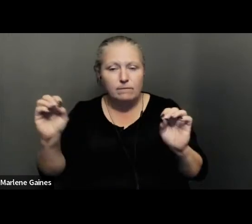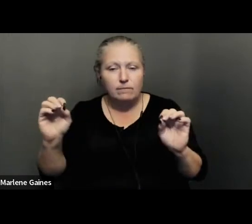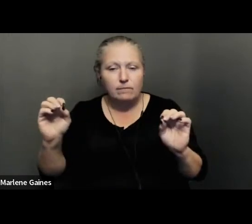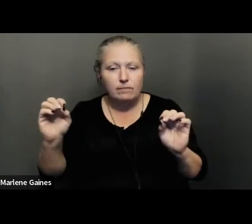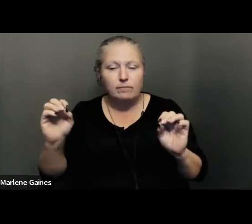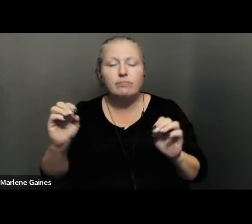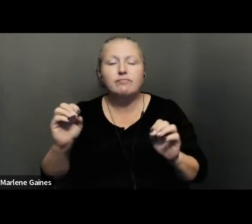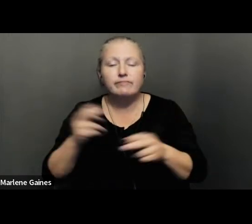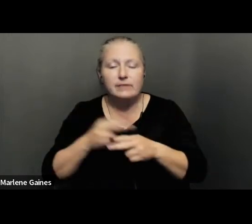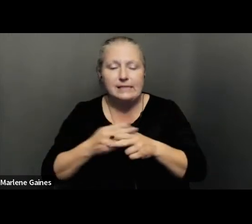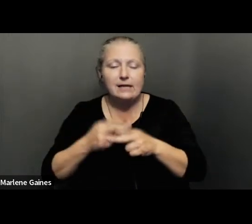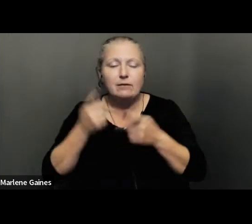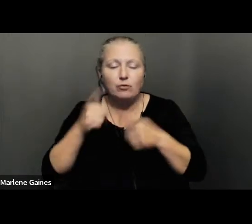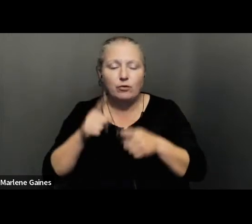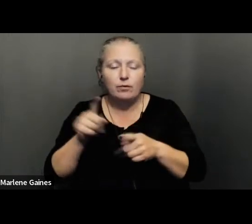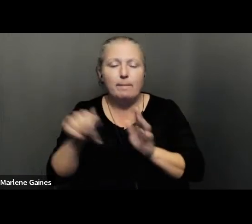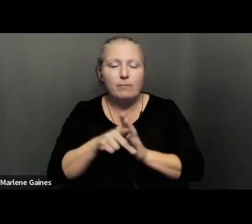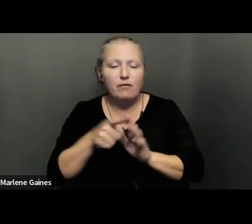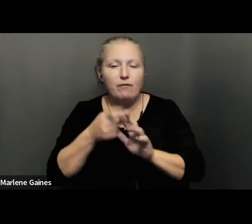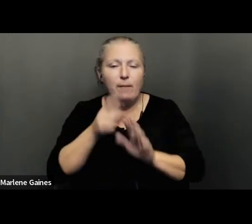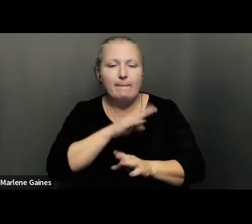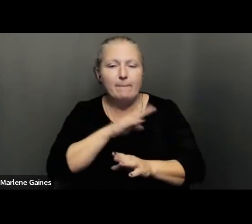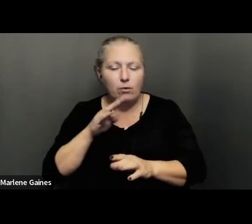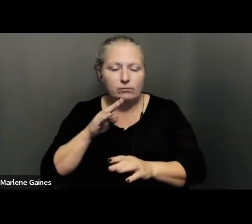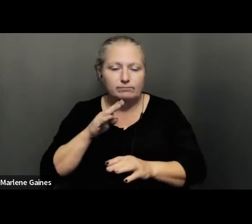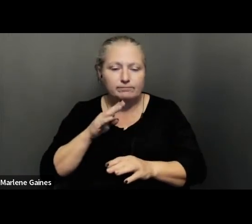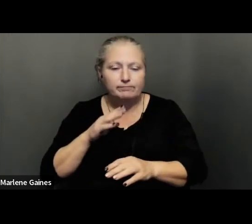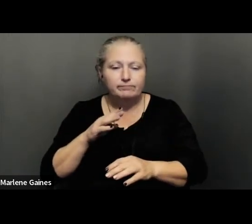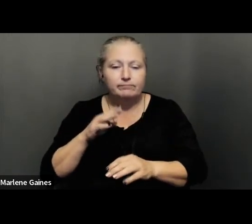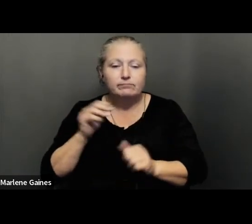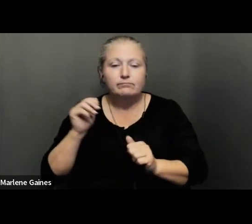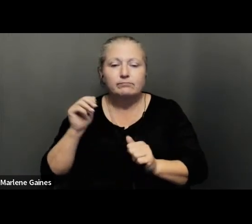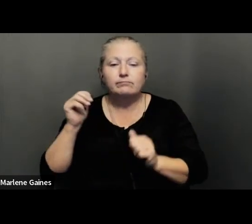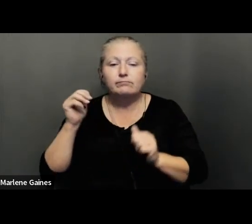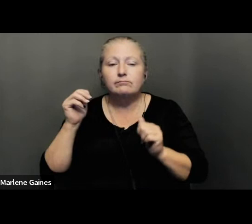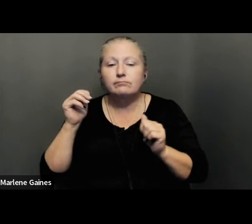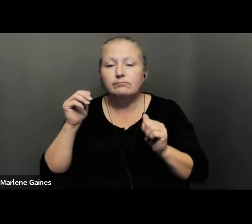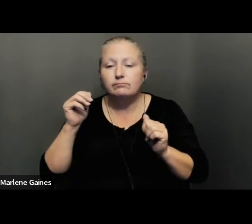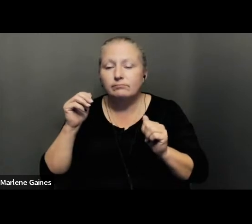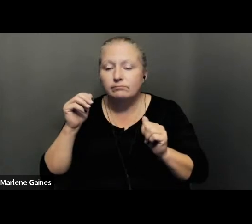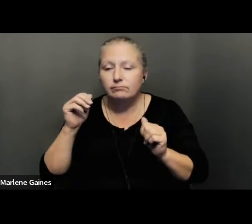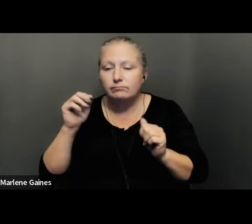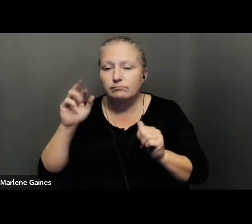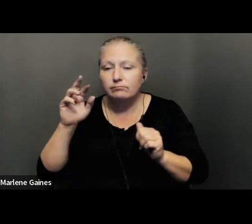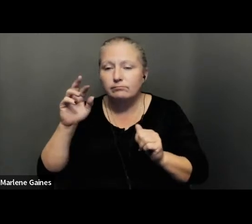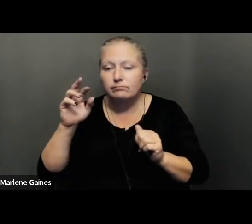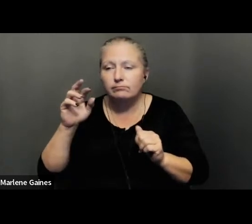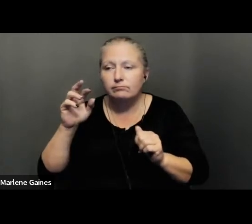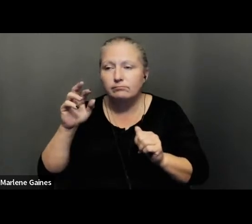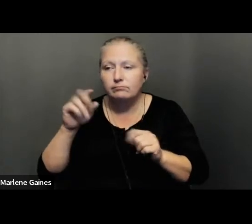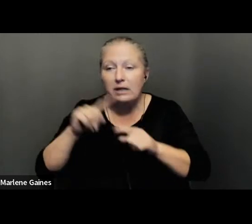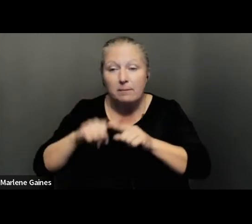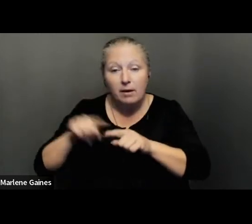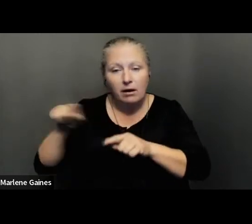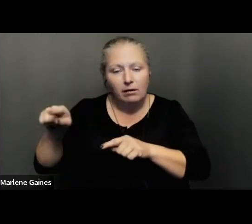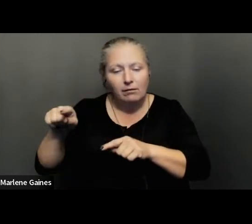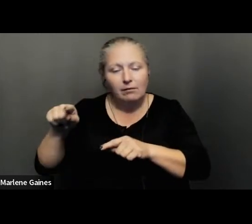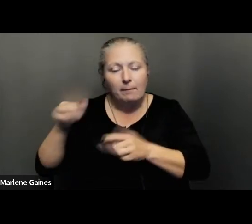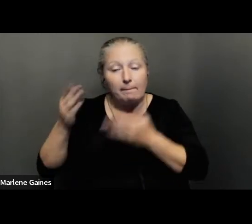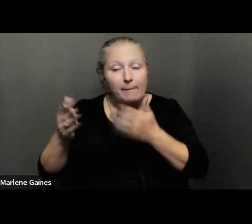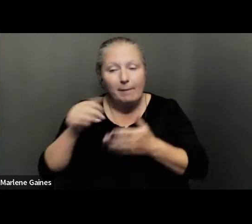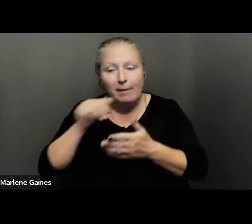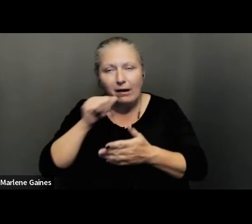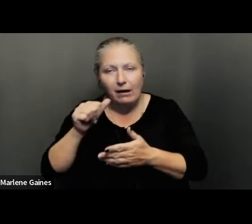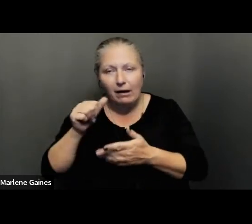tentative agreement is approved by the board. Okay, Contingent on, the ratification. of the Ratification, CSEA, yeah, right. which may or may not be